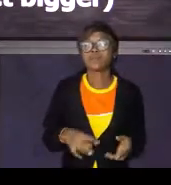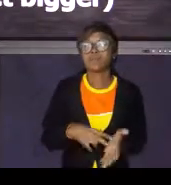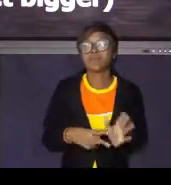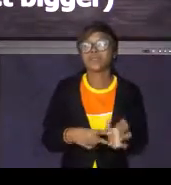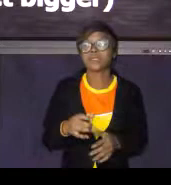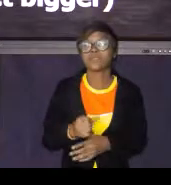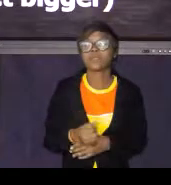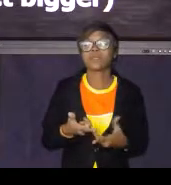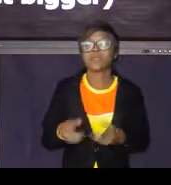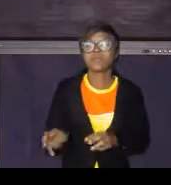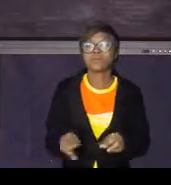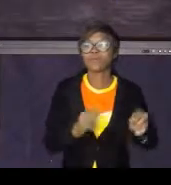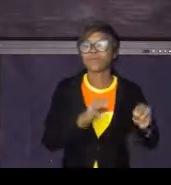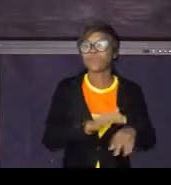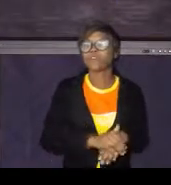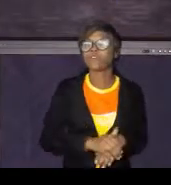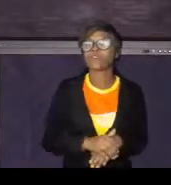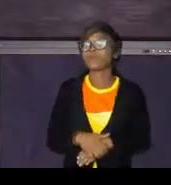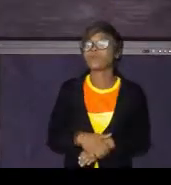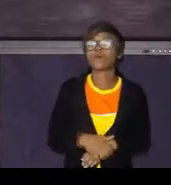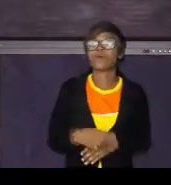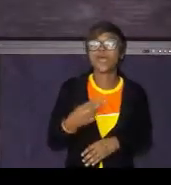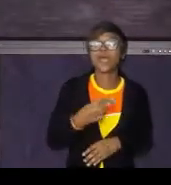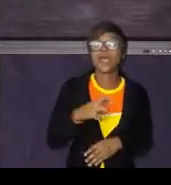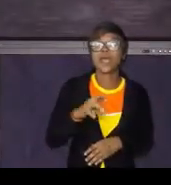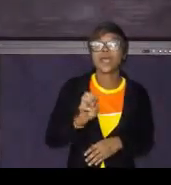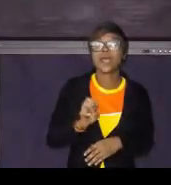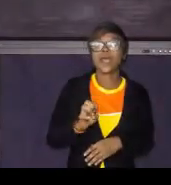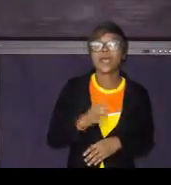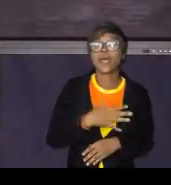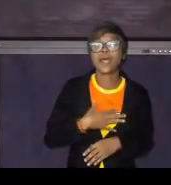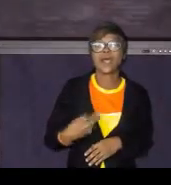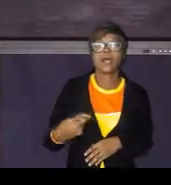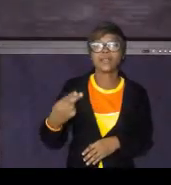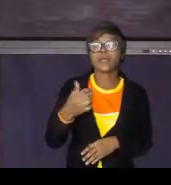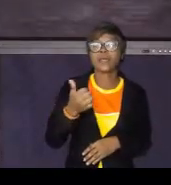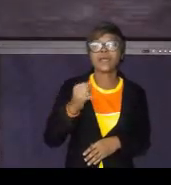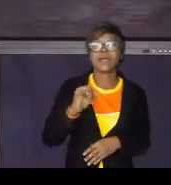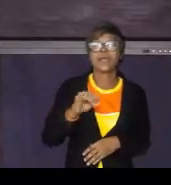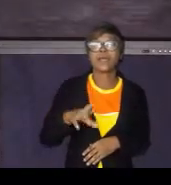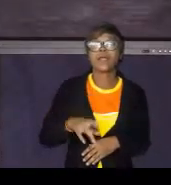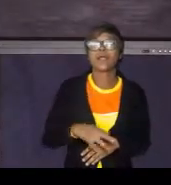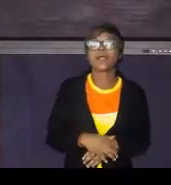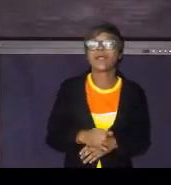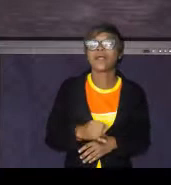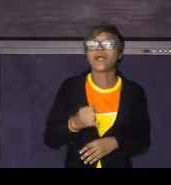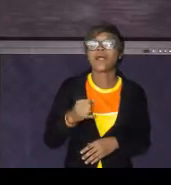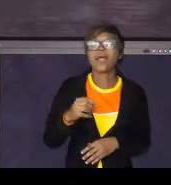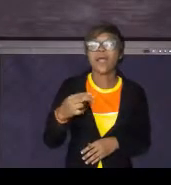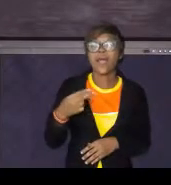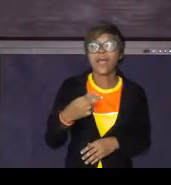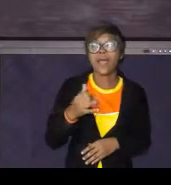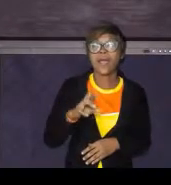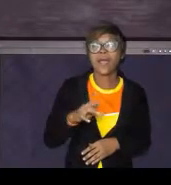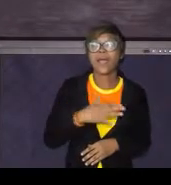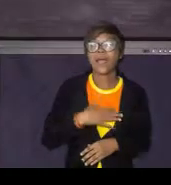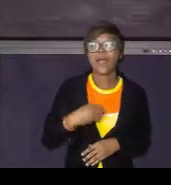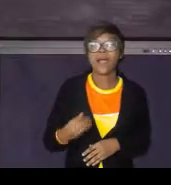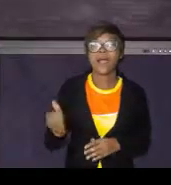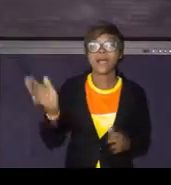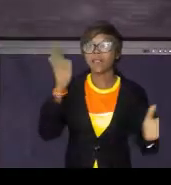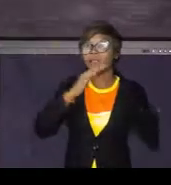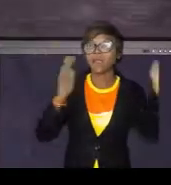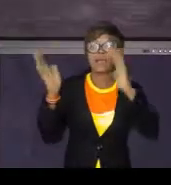different meanings. Let's move on. Hair and hair. Hair and